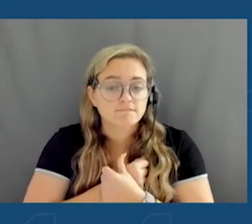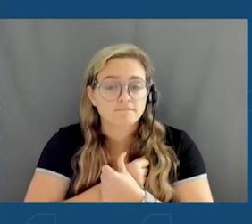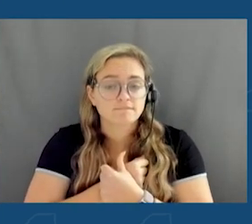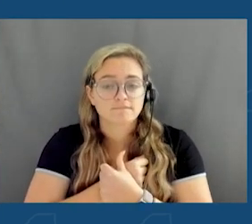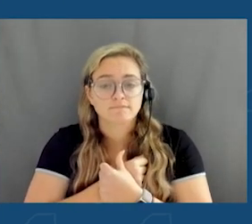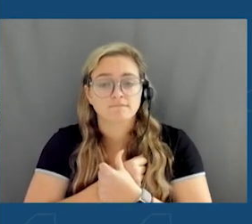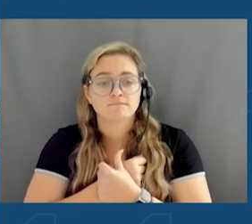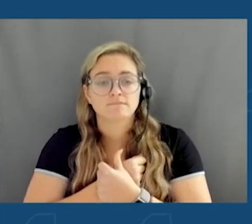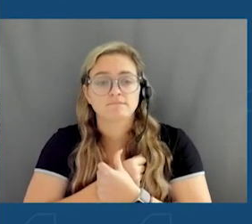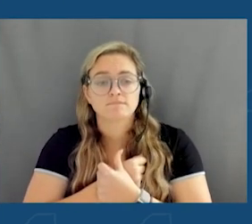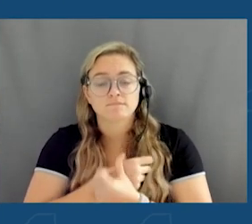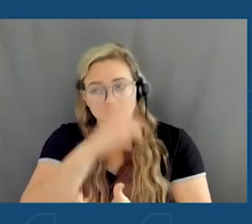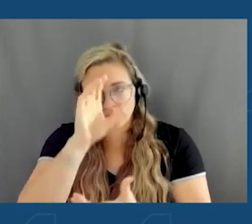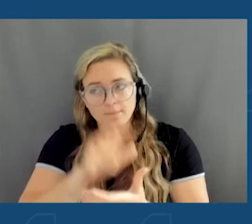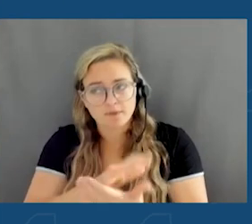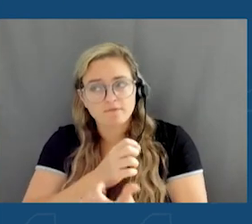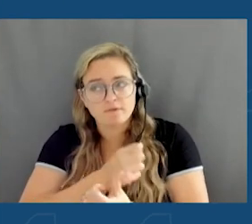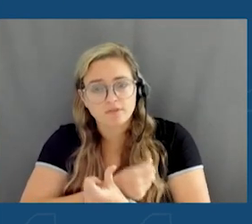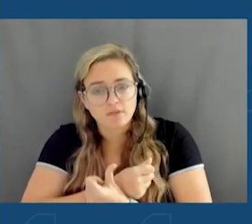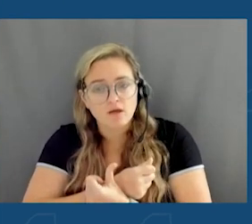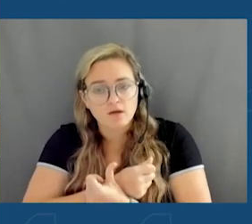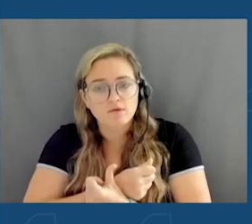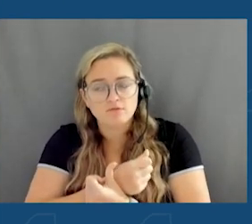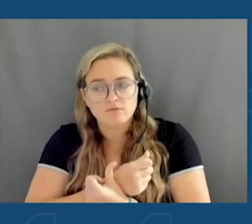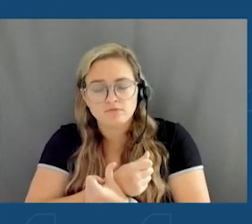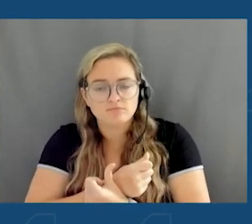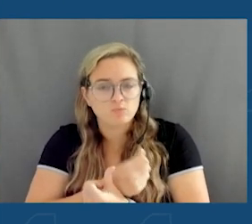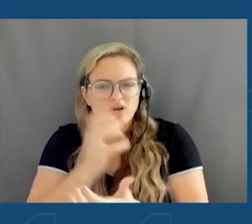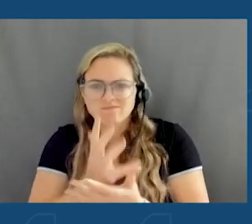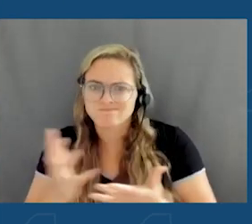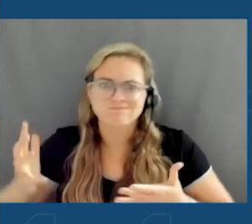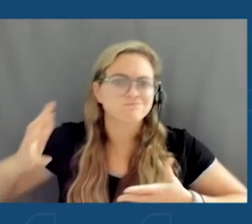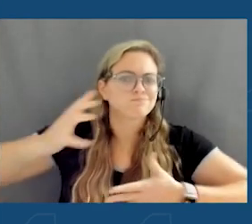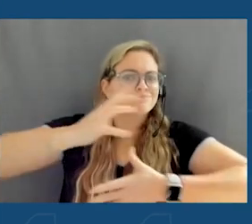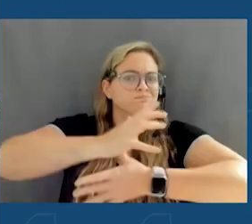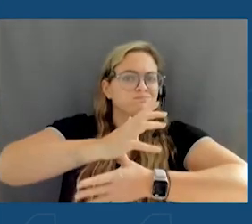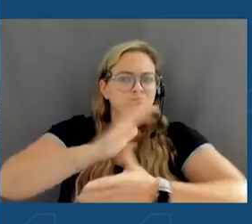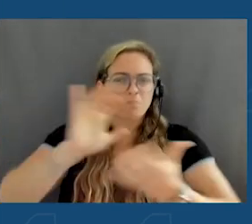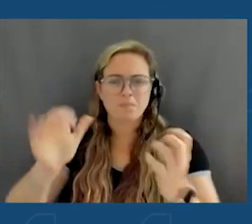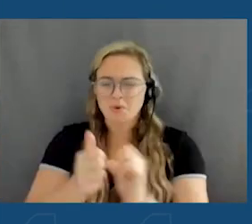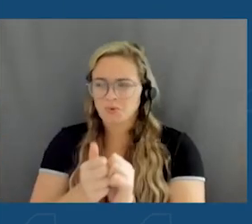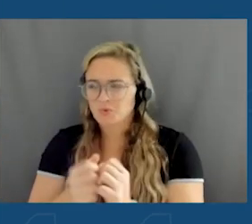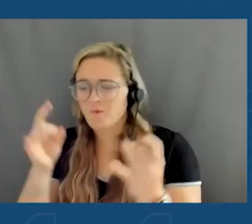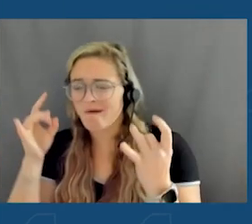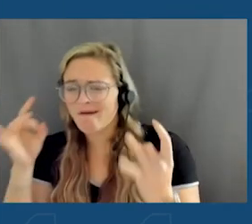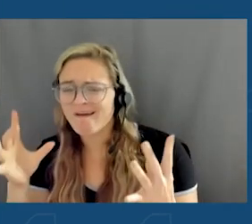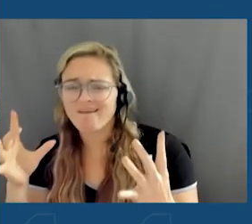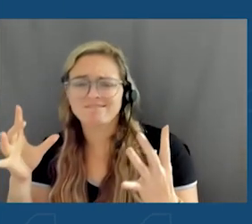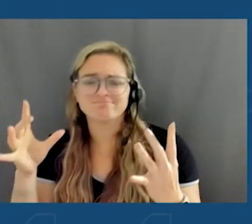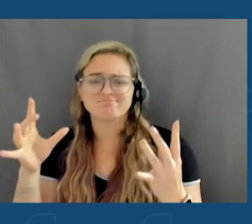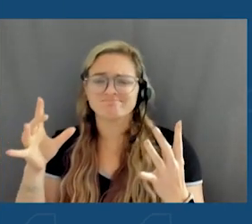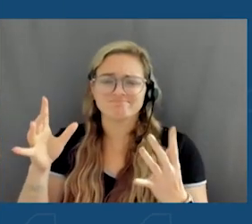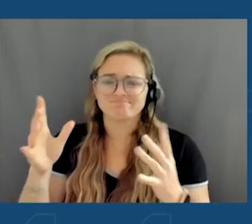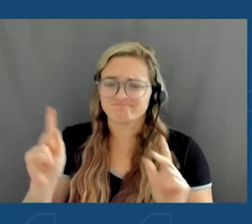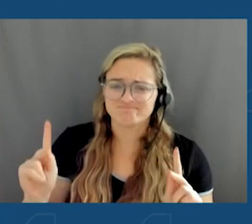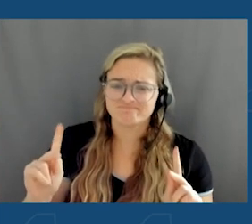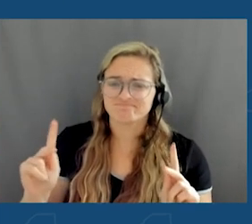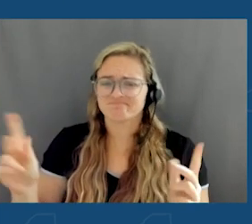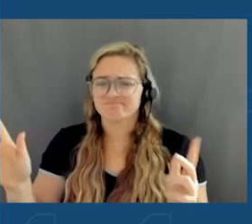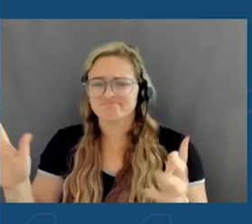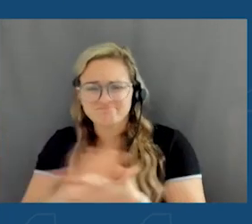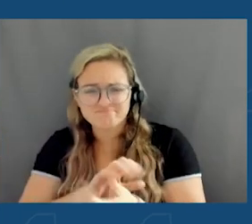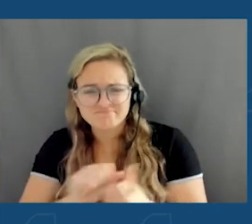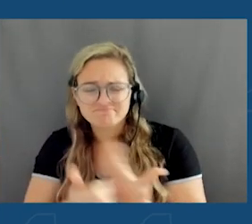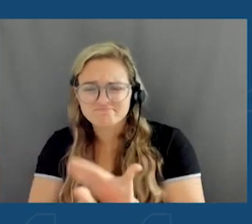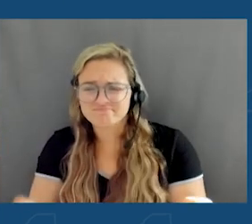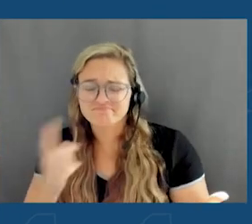and I believe that love ultimately triumphs over hate and violence. And I think, Mino, what you're doing, what this People's Theater Project